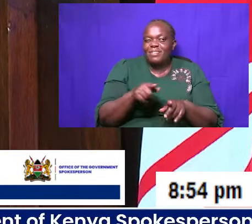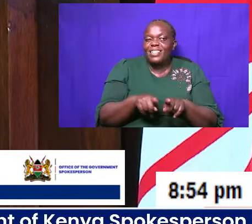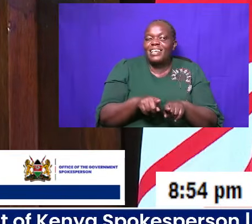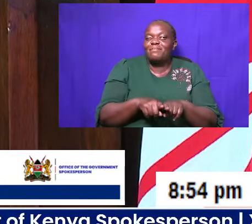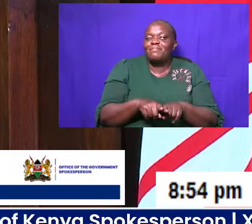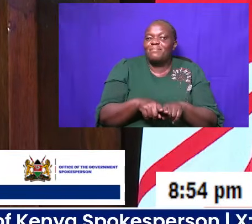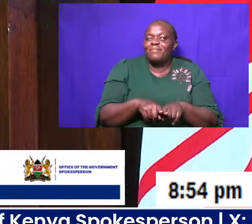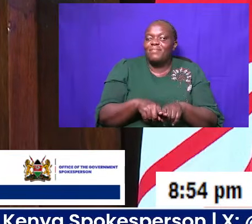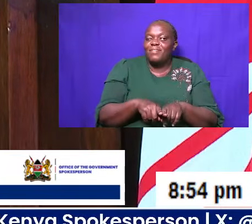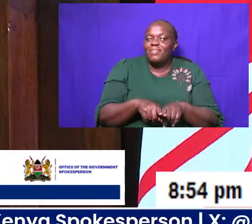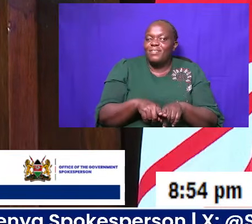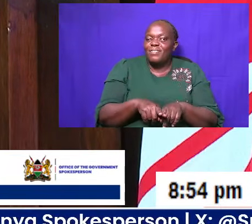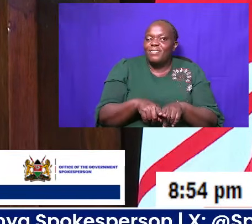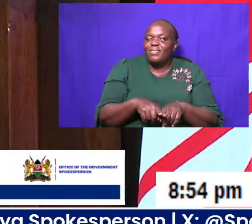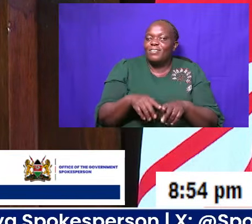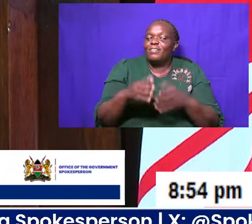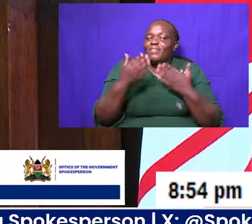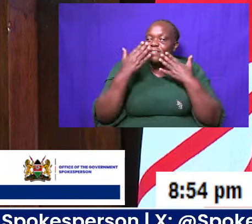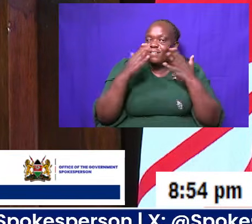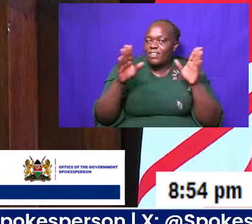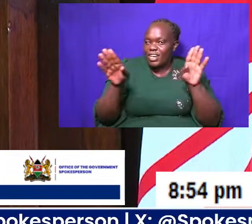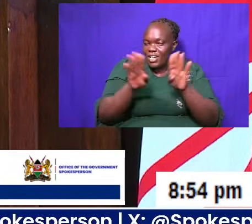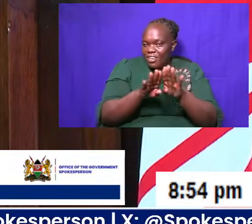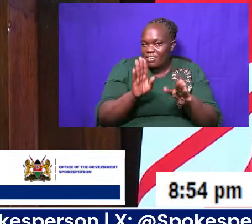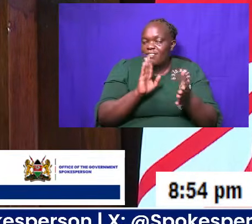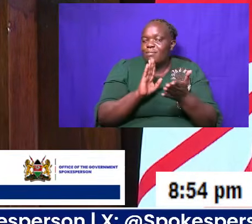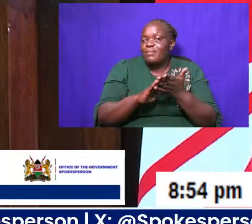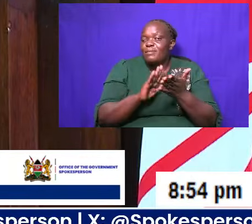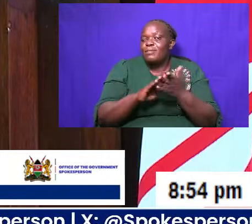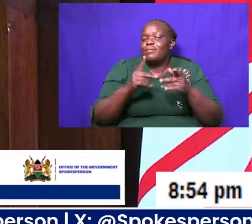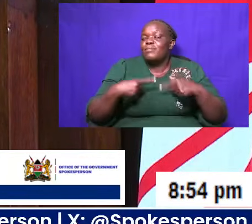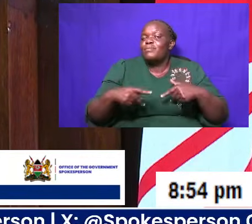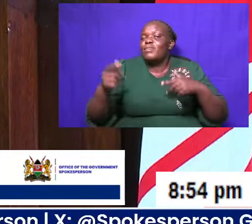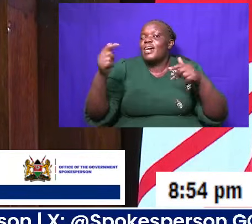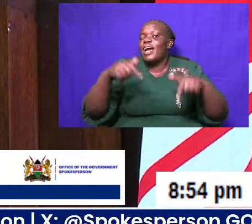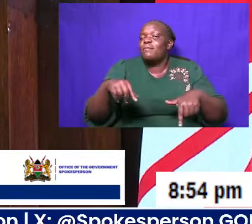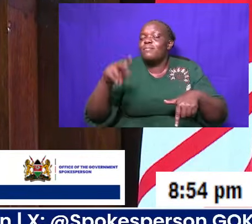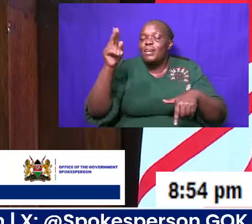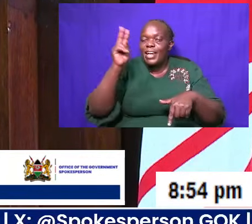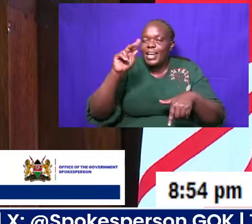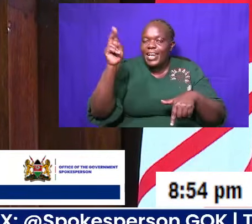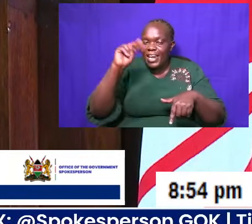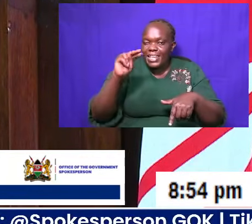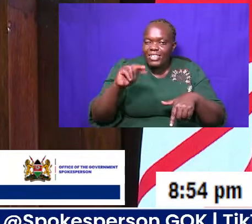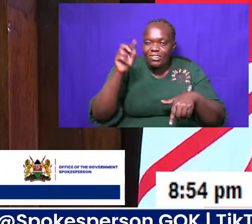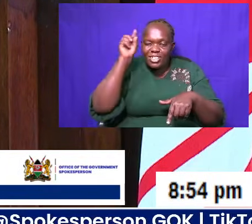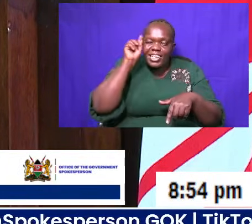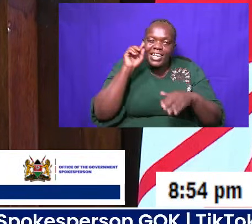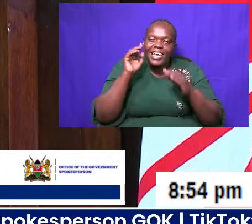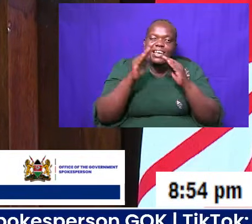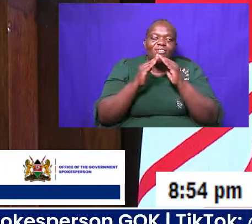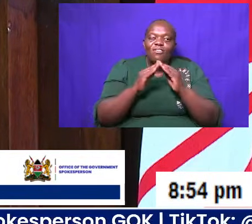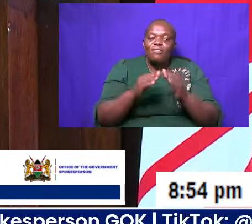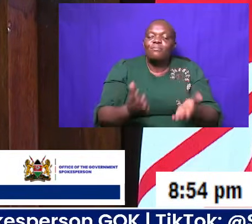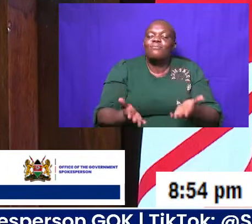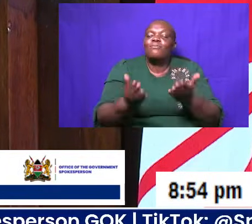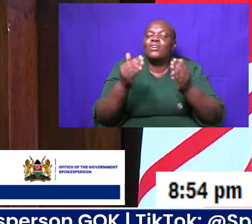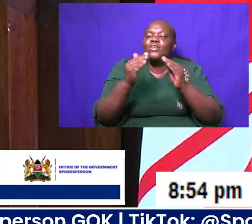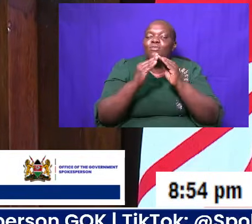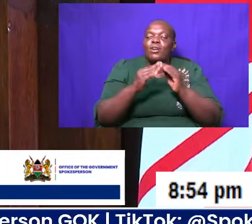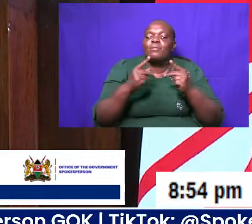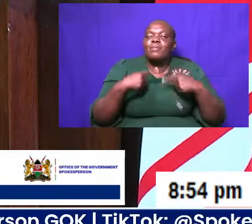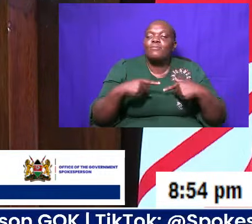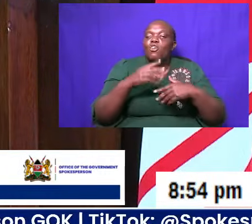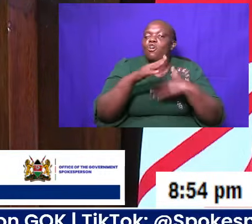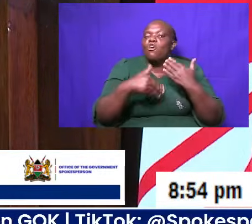in less than 10 seconds. My closing remarks is people to come to the National Gender and Equality Commission. We are there. We promote equality and freedom from all forms